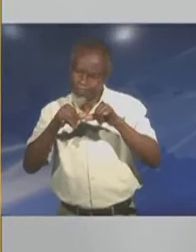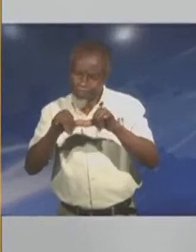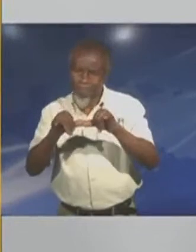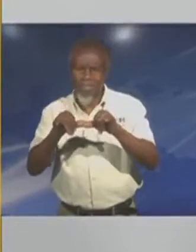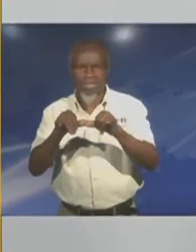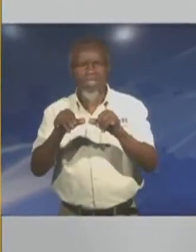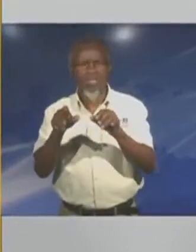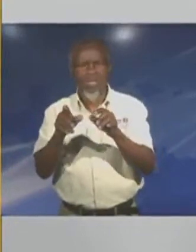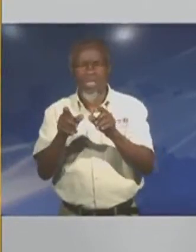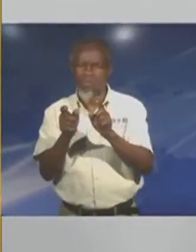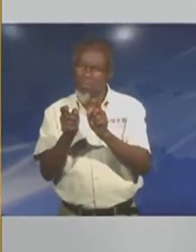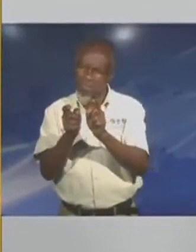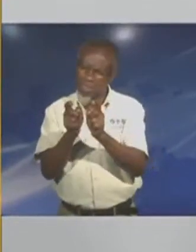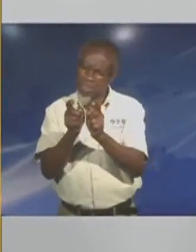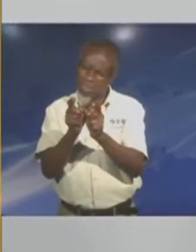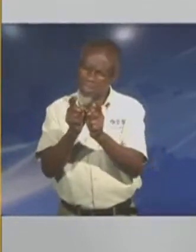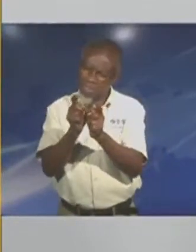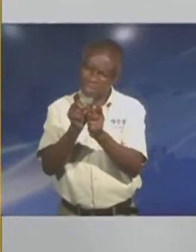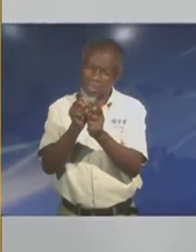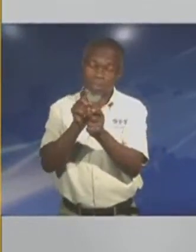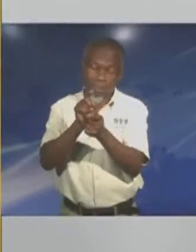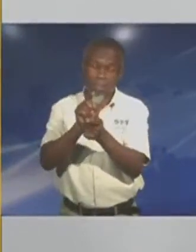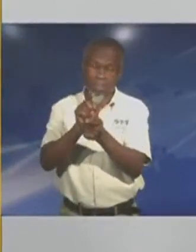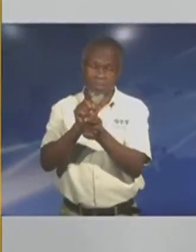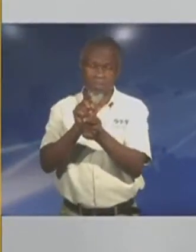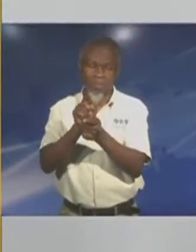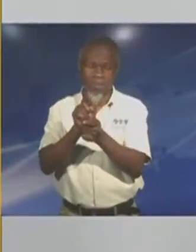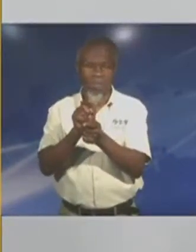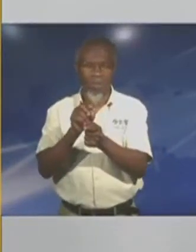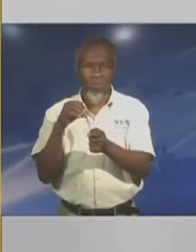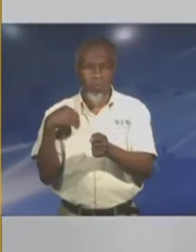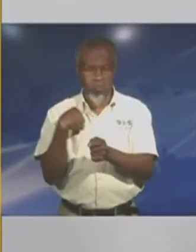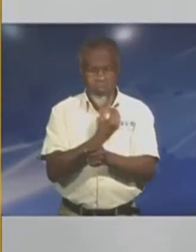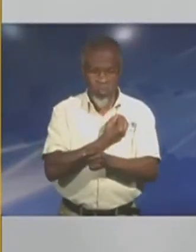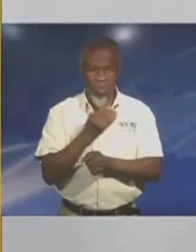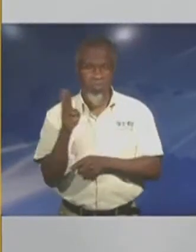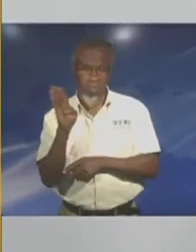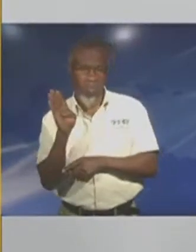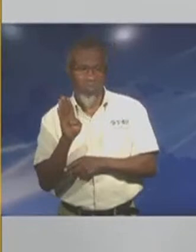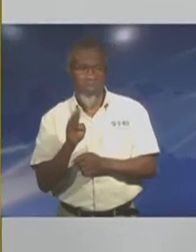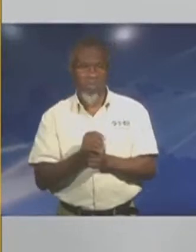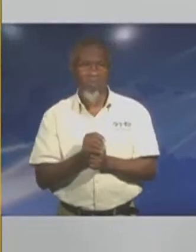advice provided by the Ministry of Health since the onset of the COVID-19 pandemic.